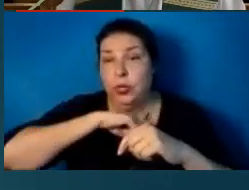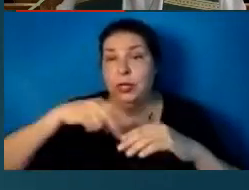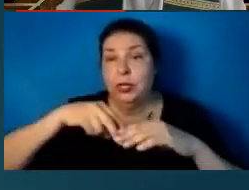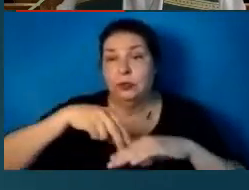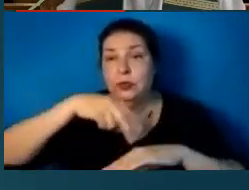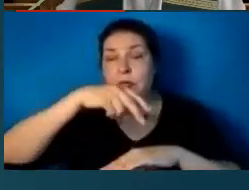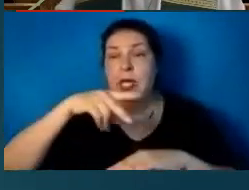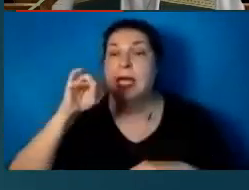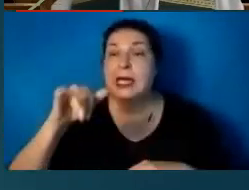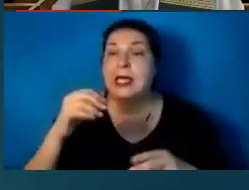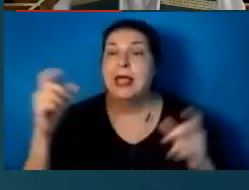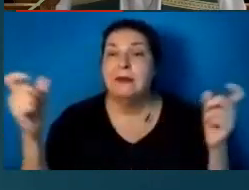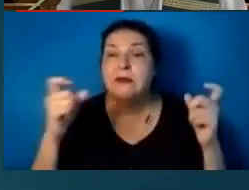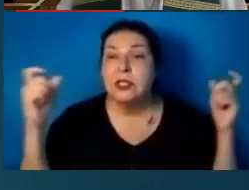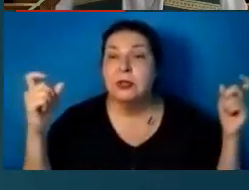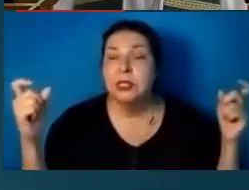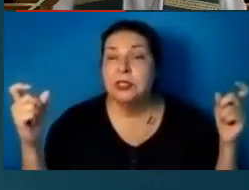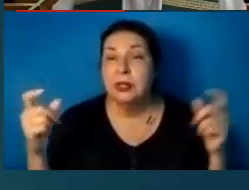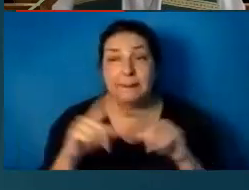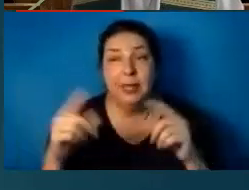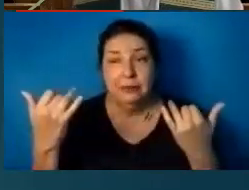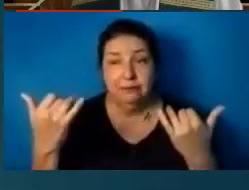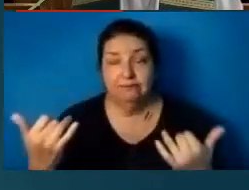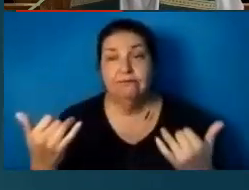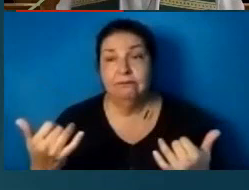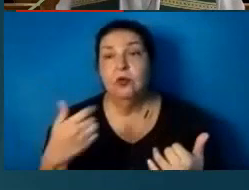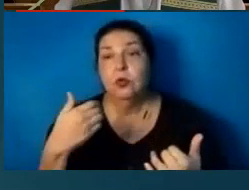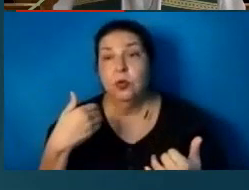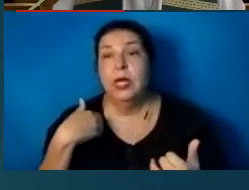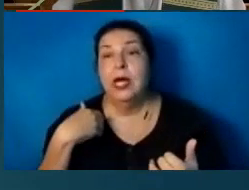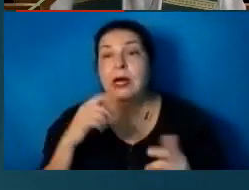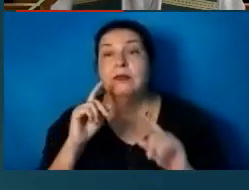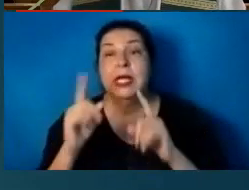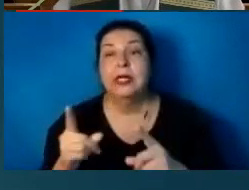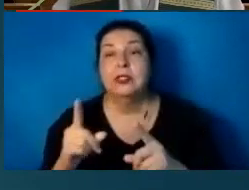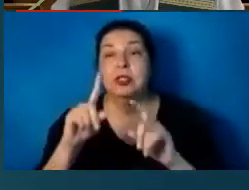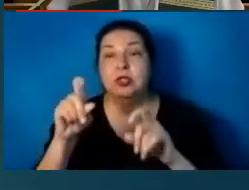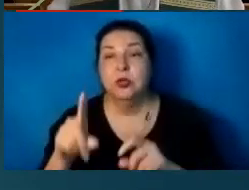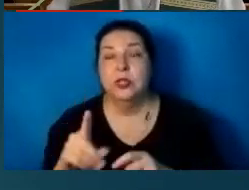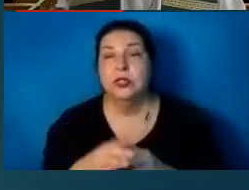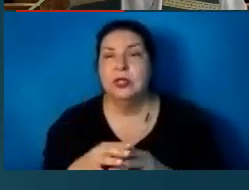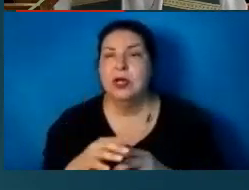lavish banquet. But even now, we have the answer to the question about who